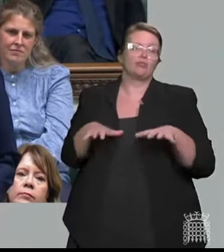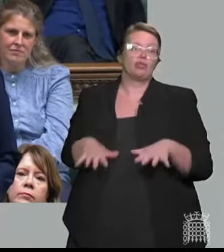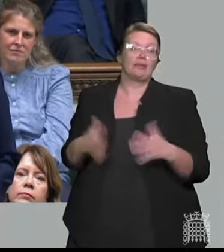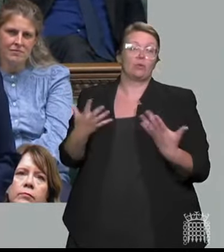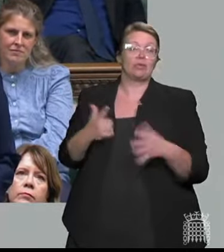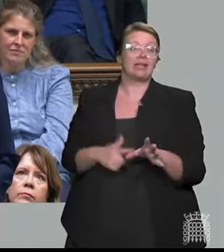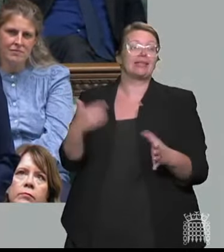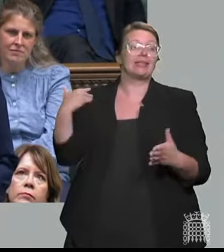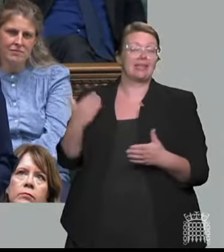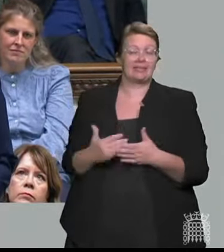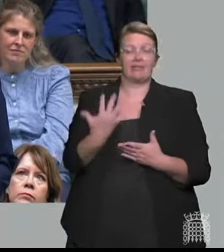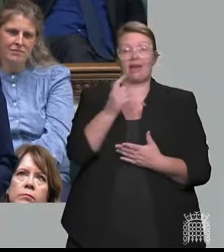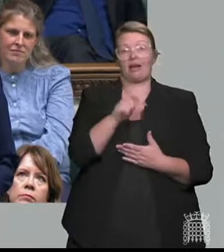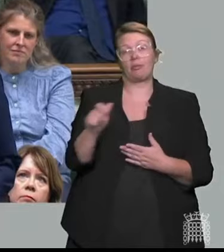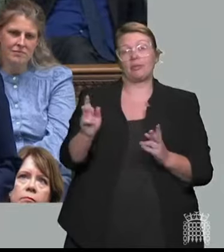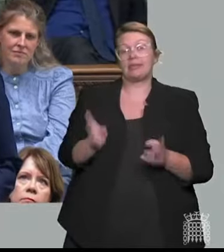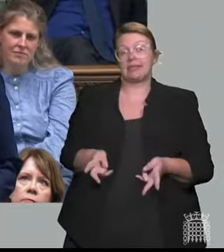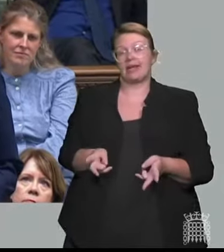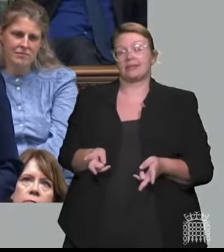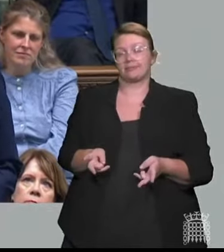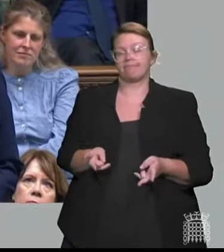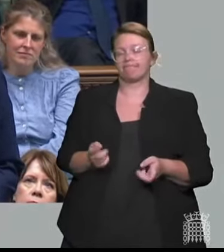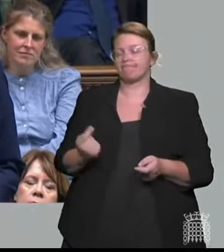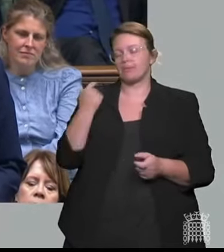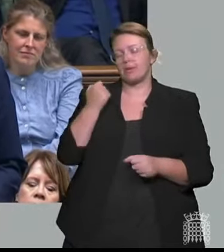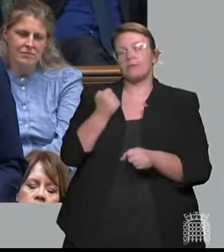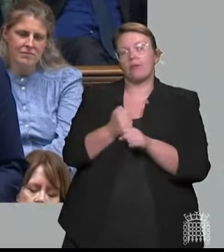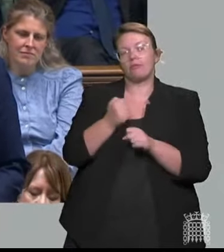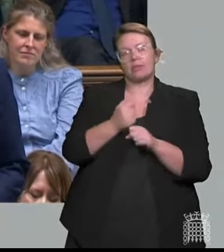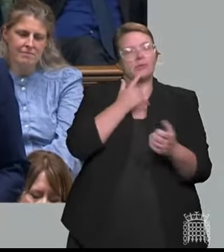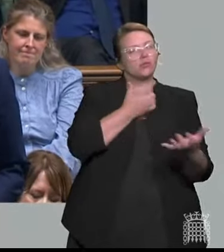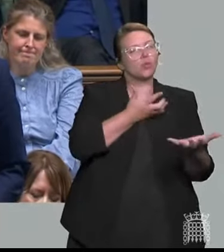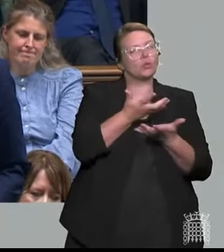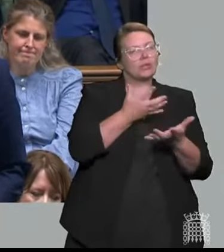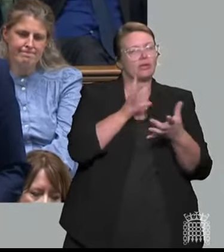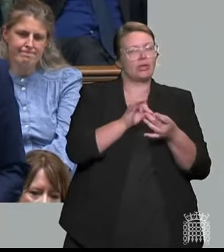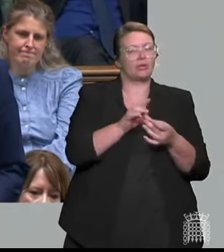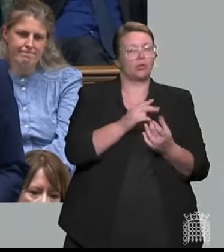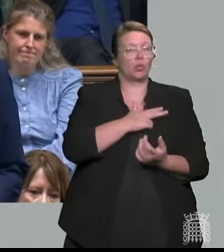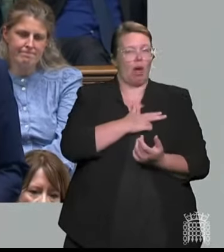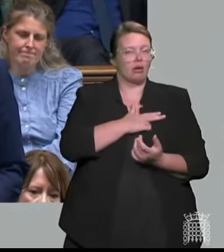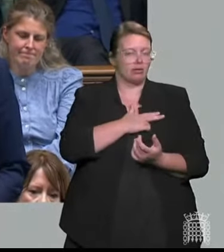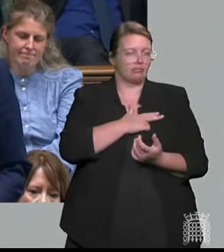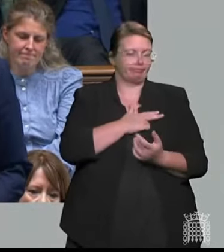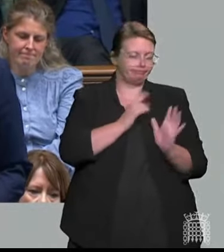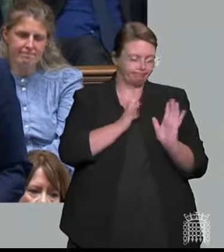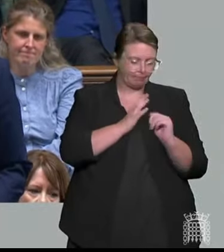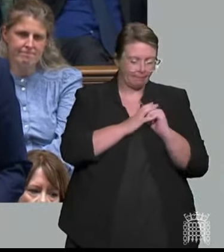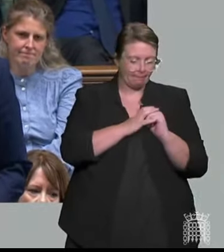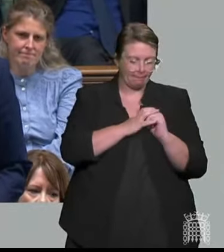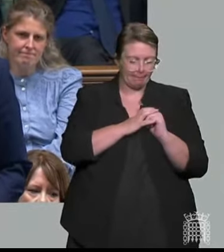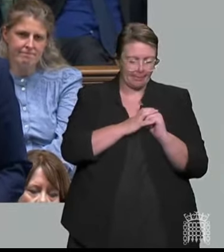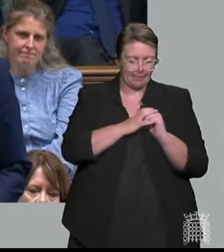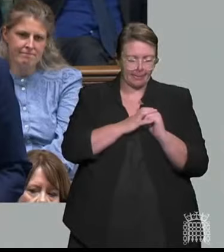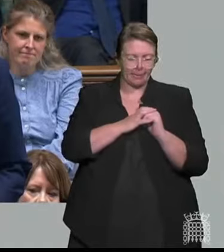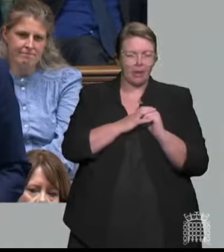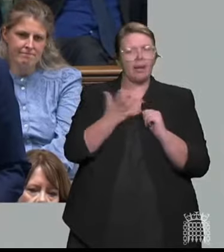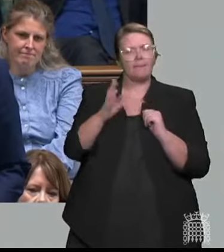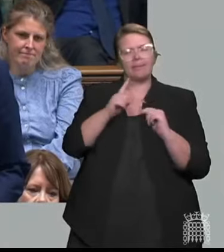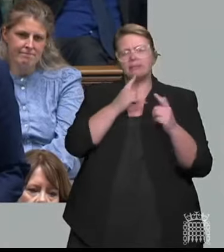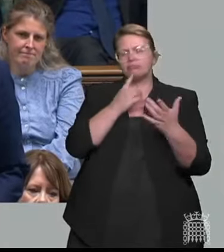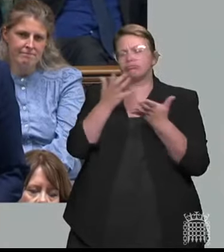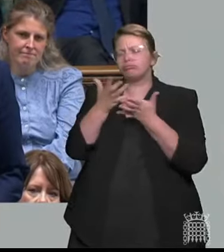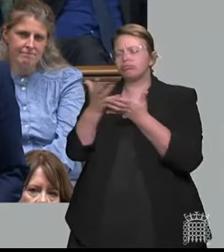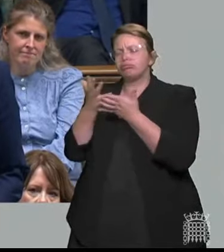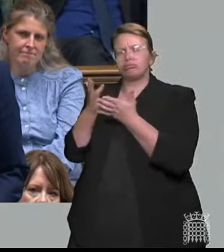The government has finally consulted on firearms reform, but after pressure from shooting groups, even these sensible measures